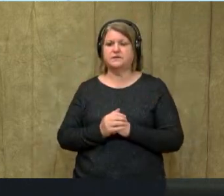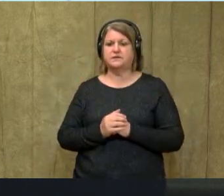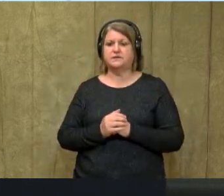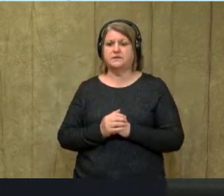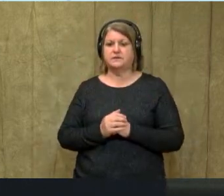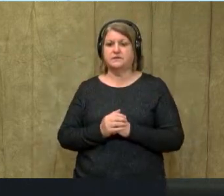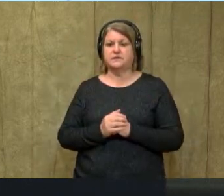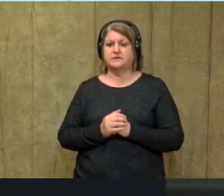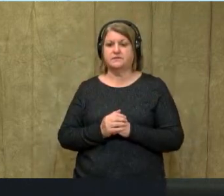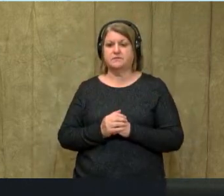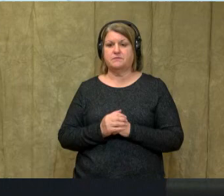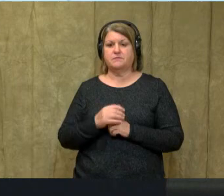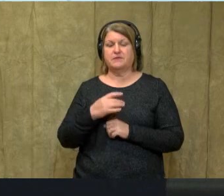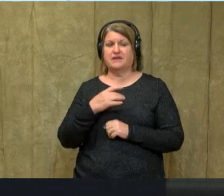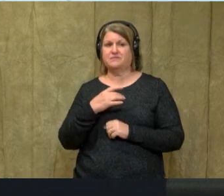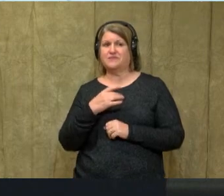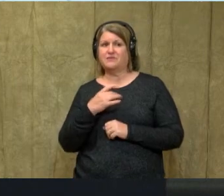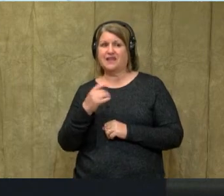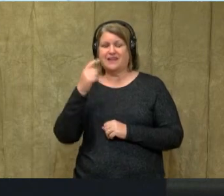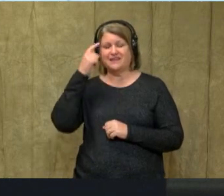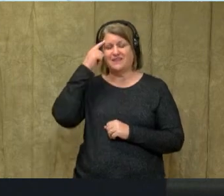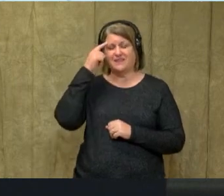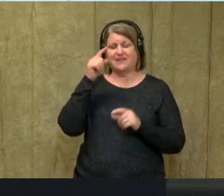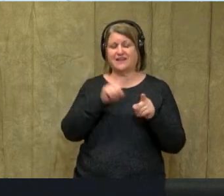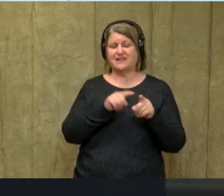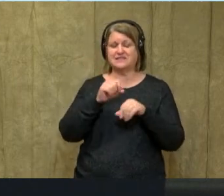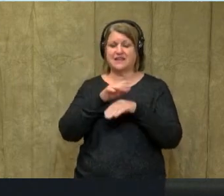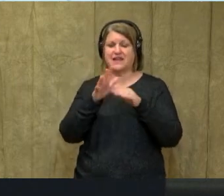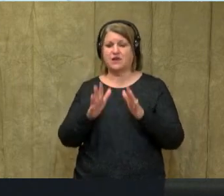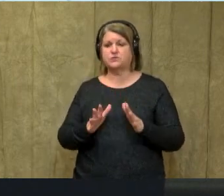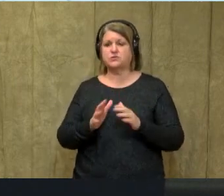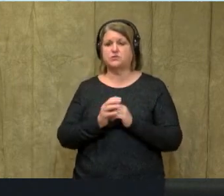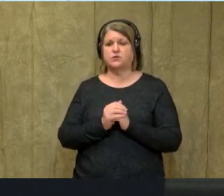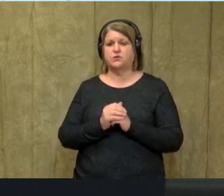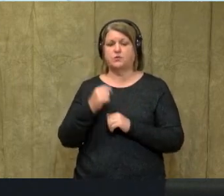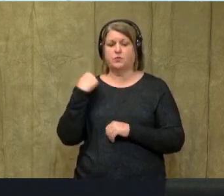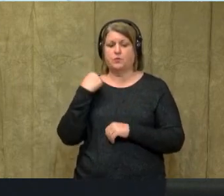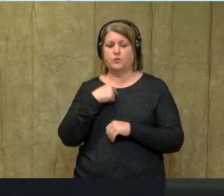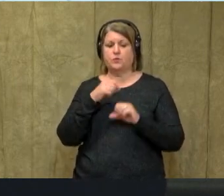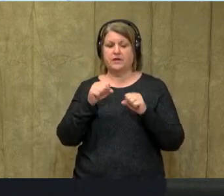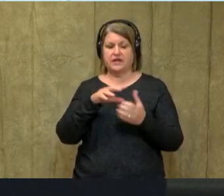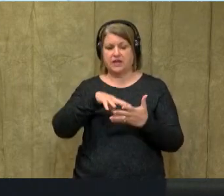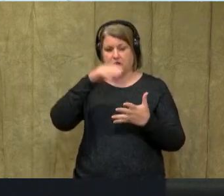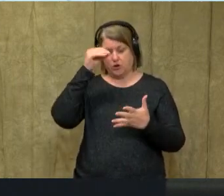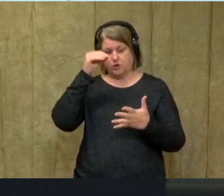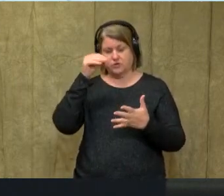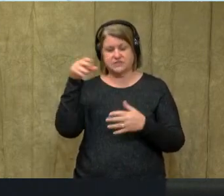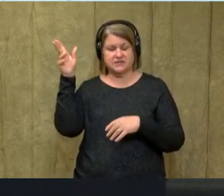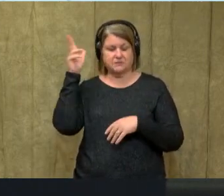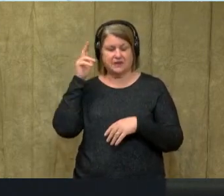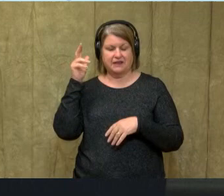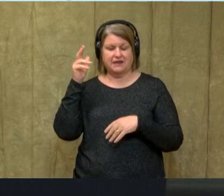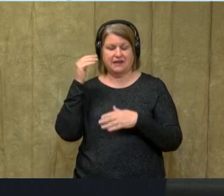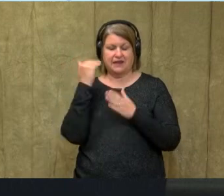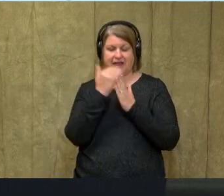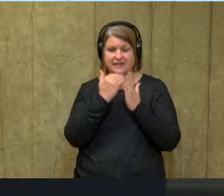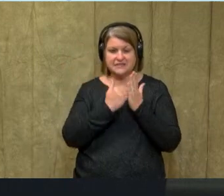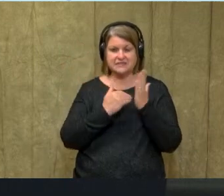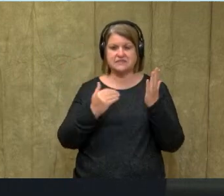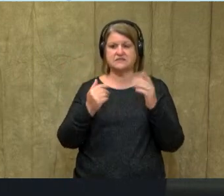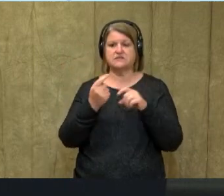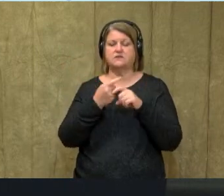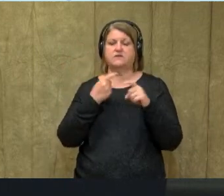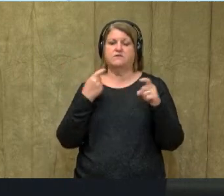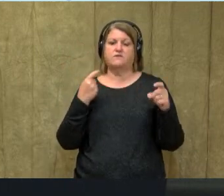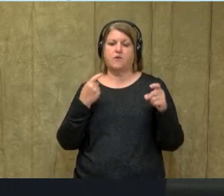all that, I'd like to think as a school counselor that we can take some lessons with us away from those